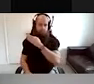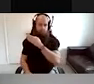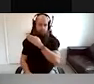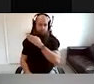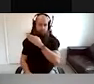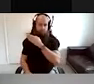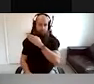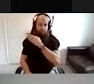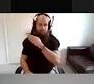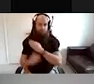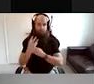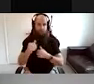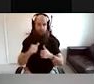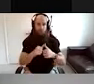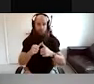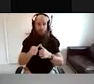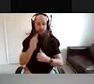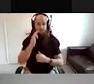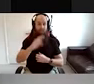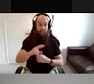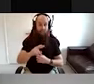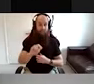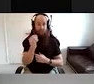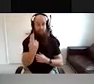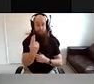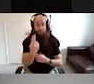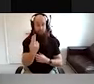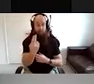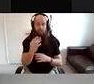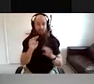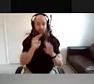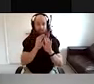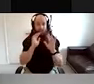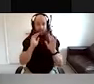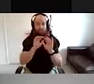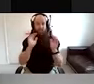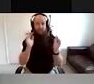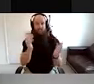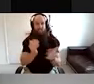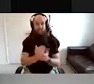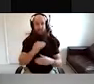all adopted clear frameworks for